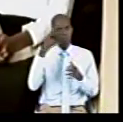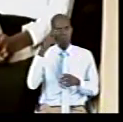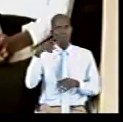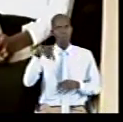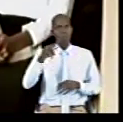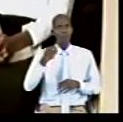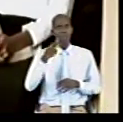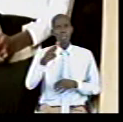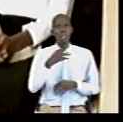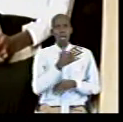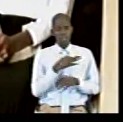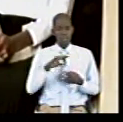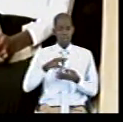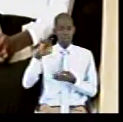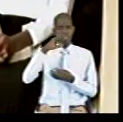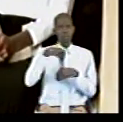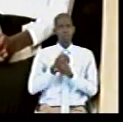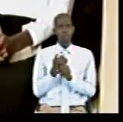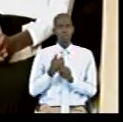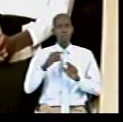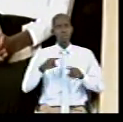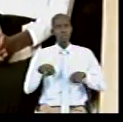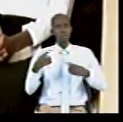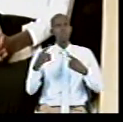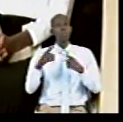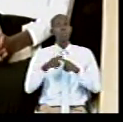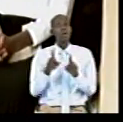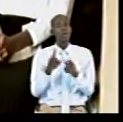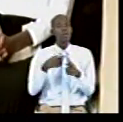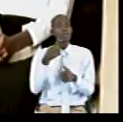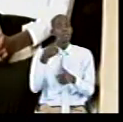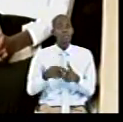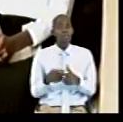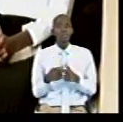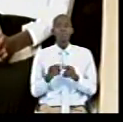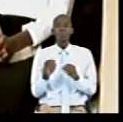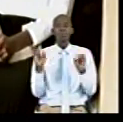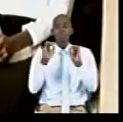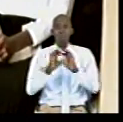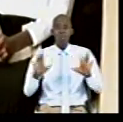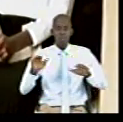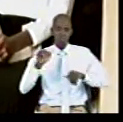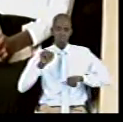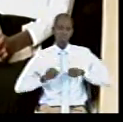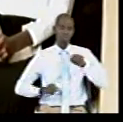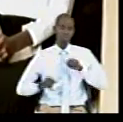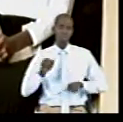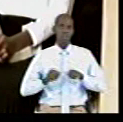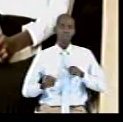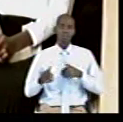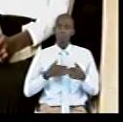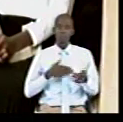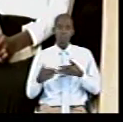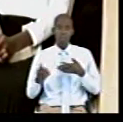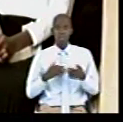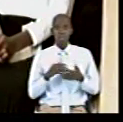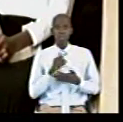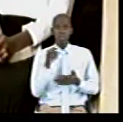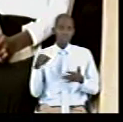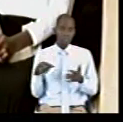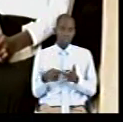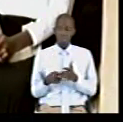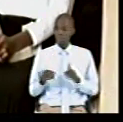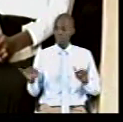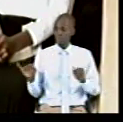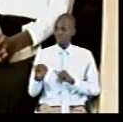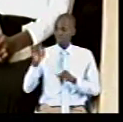Spirit made me go with them, nothing doubting. Moreover, these six brethren accompanied me,